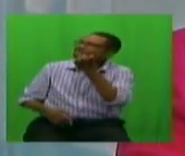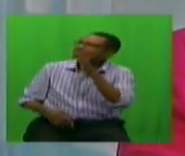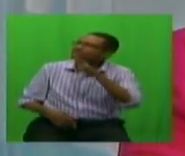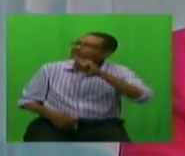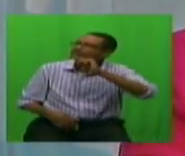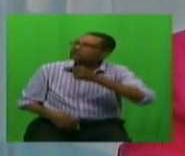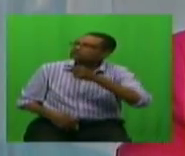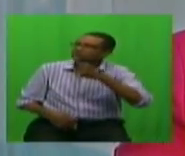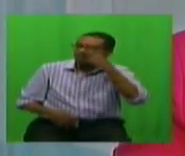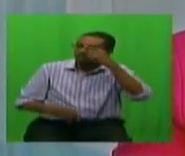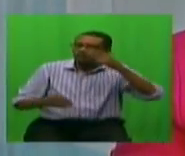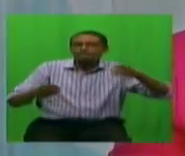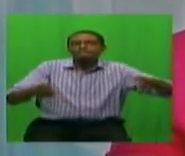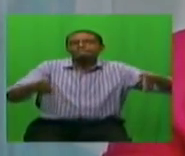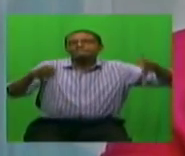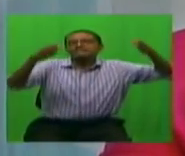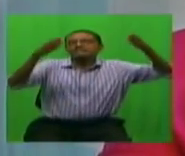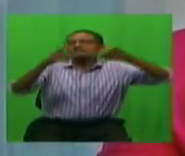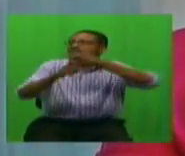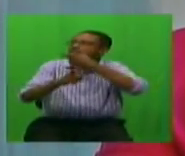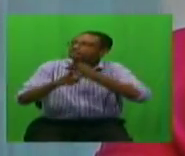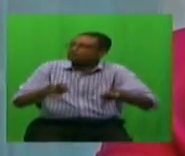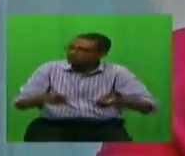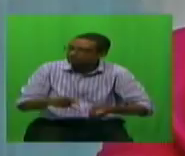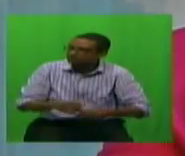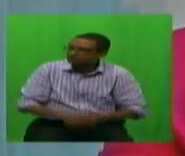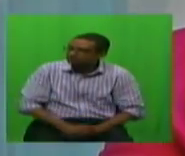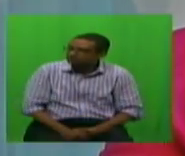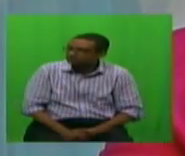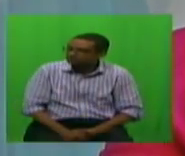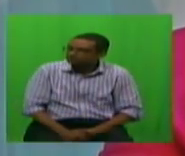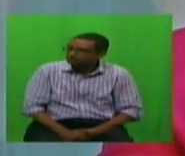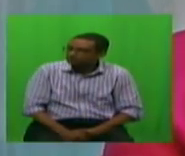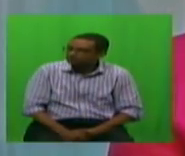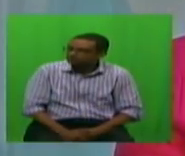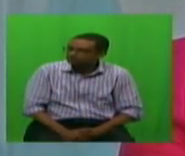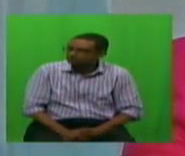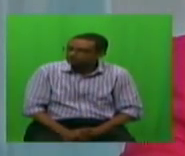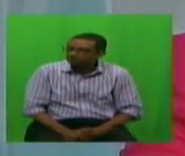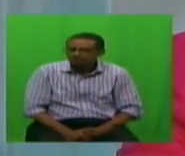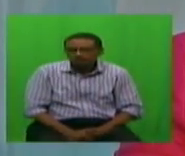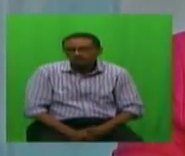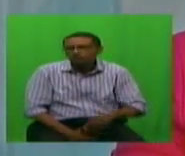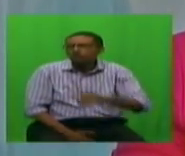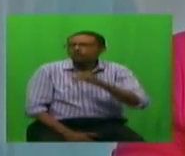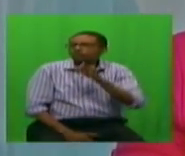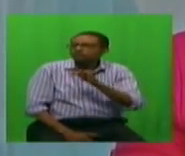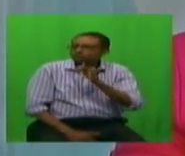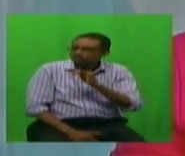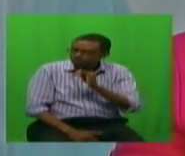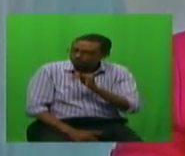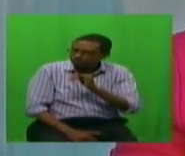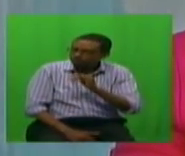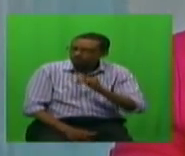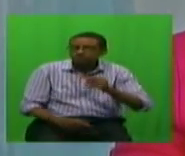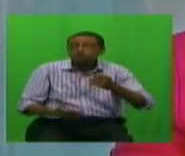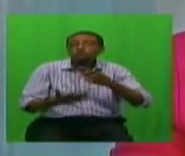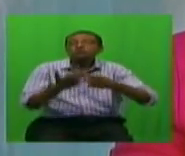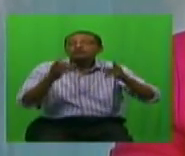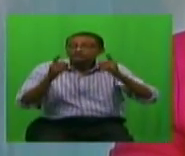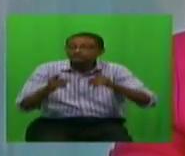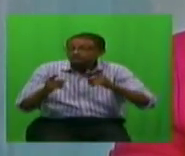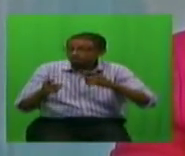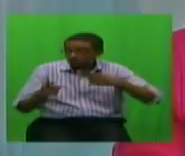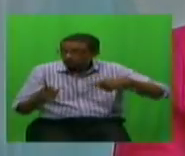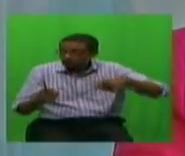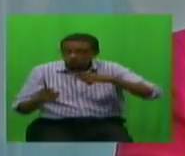structural damage? 15, you mentioned? Figure that you gave. Oh, okay. What happened when we went into the areas,